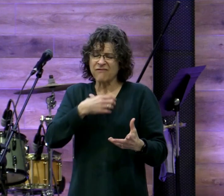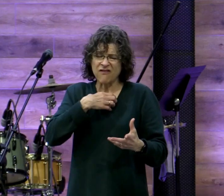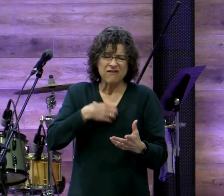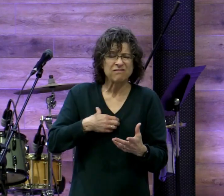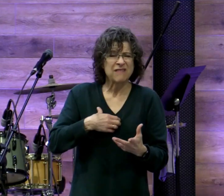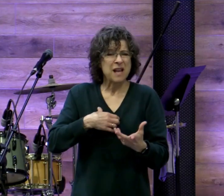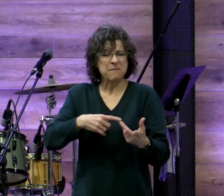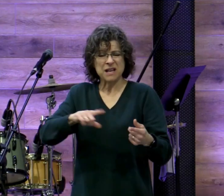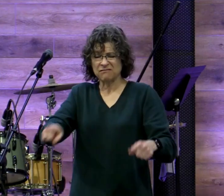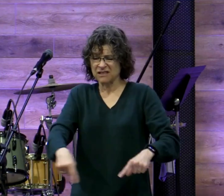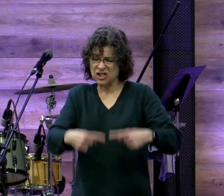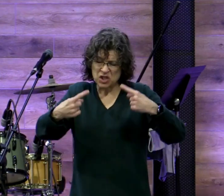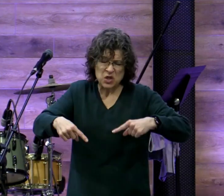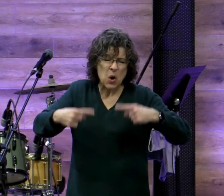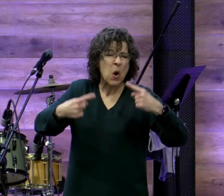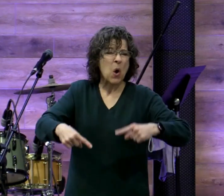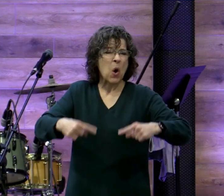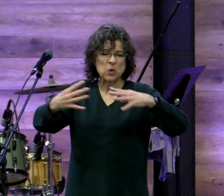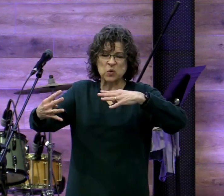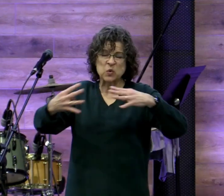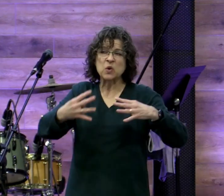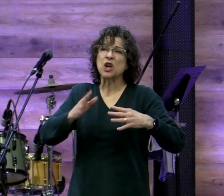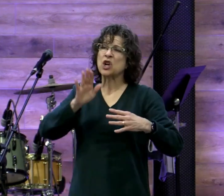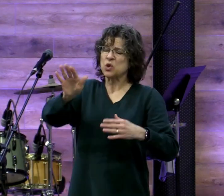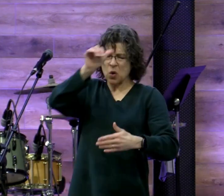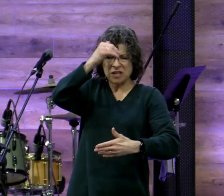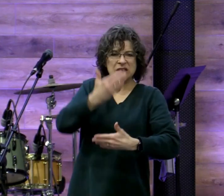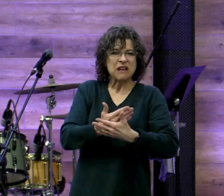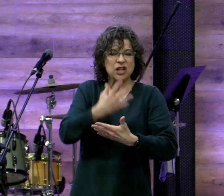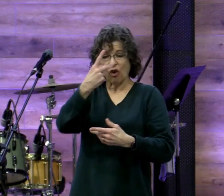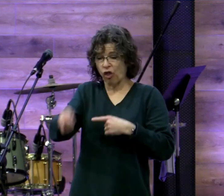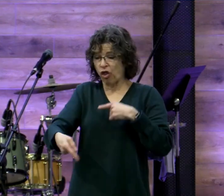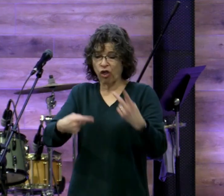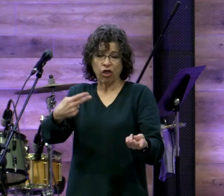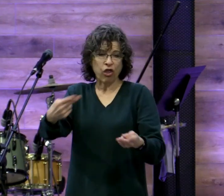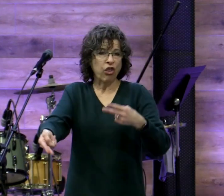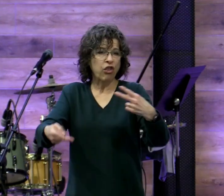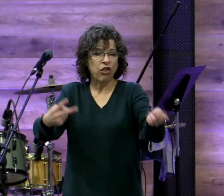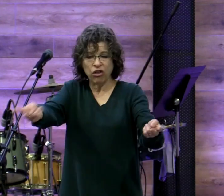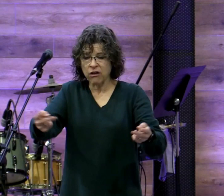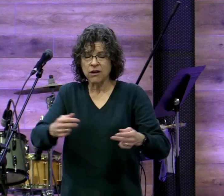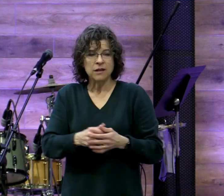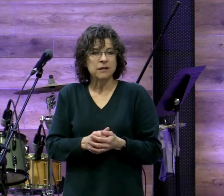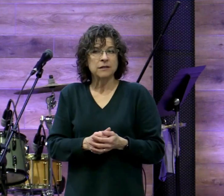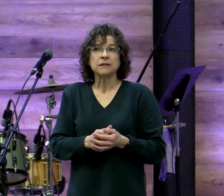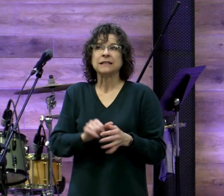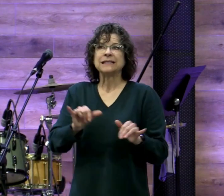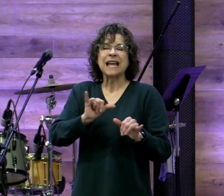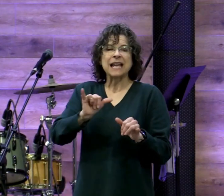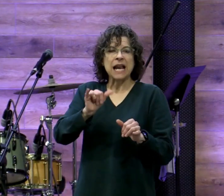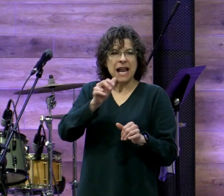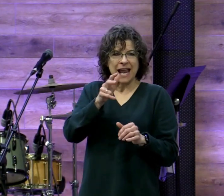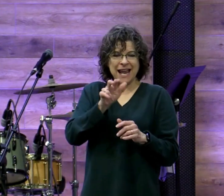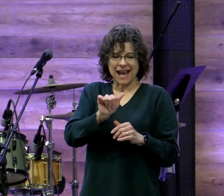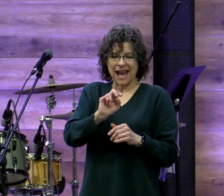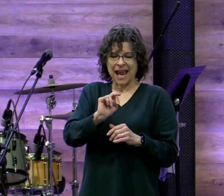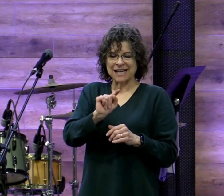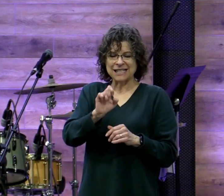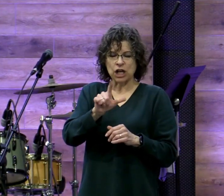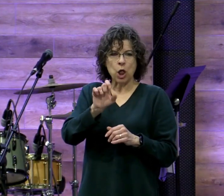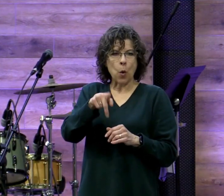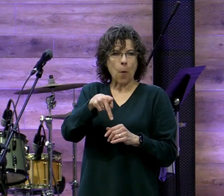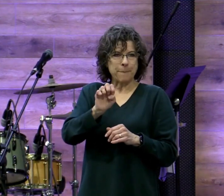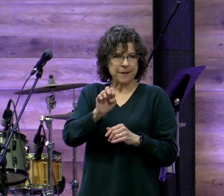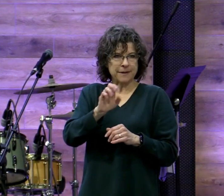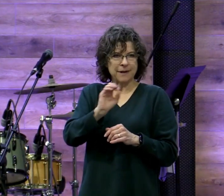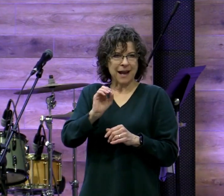comfort you? Your sons have fainted. They lie at the head of every street like an antelope in a net. What a vivid picture that is. They are full